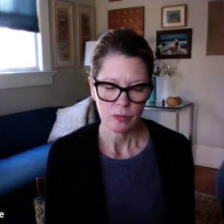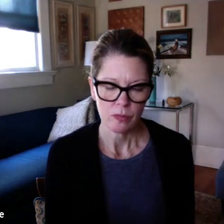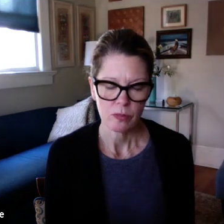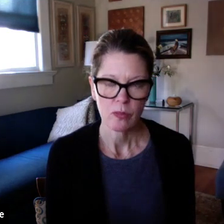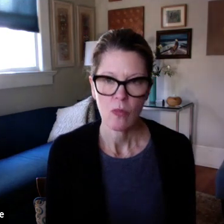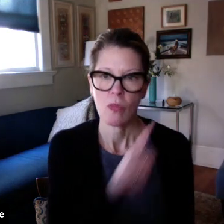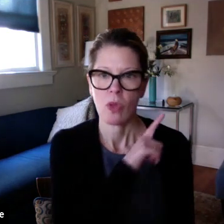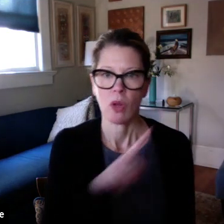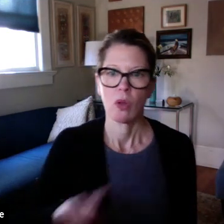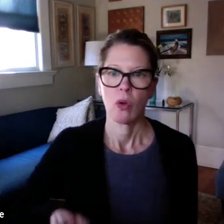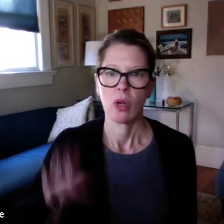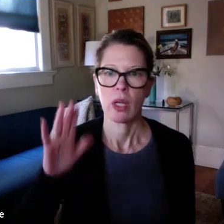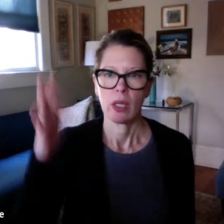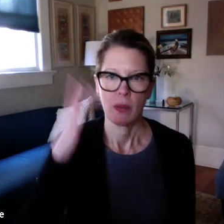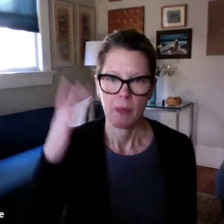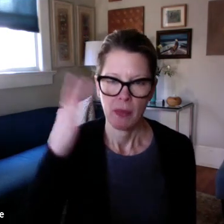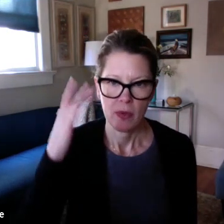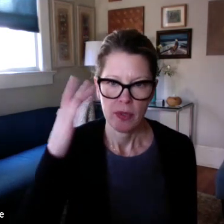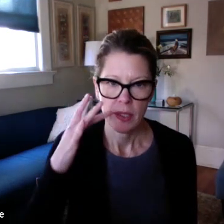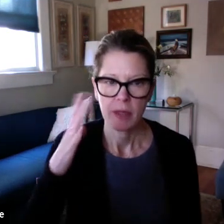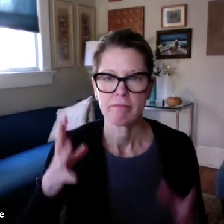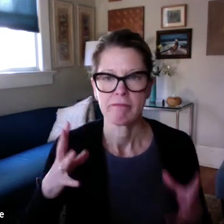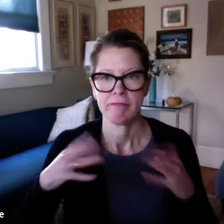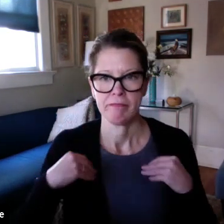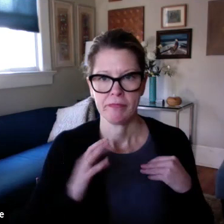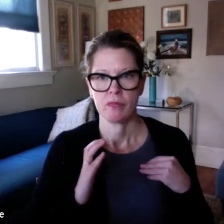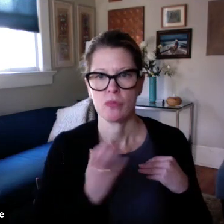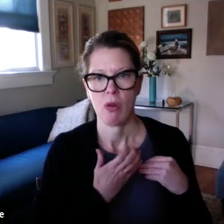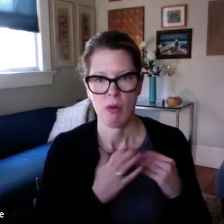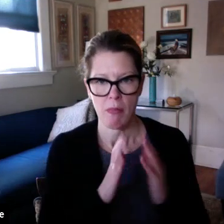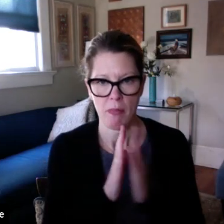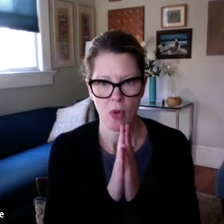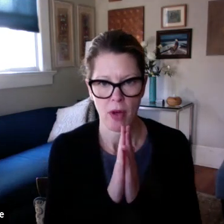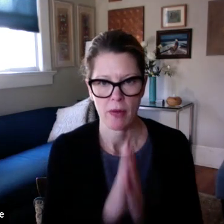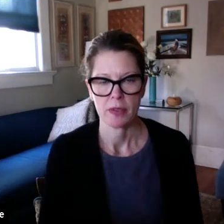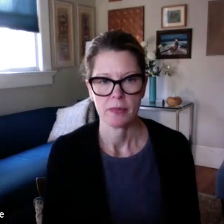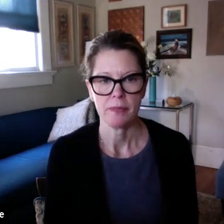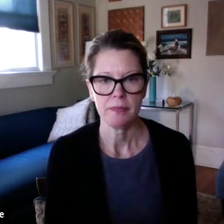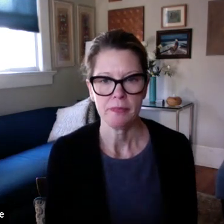Lord, in your mercy, hear our prayer.